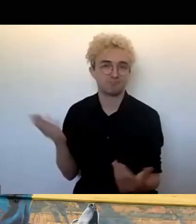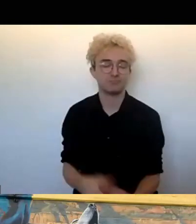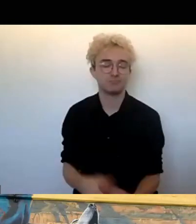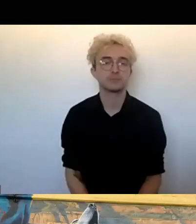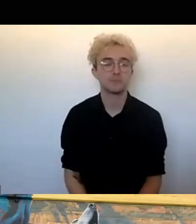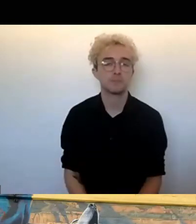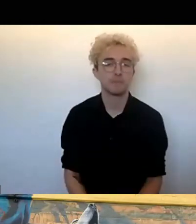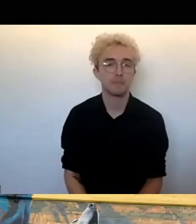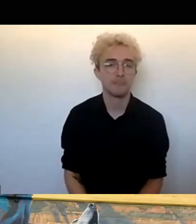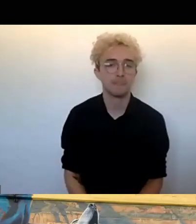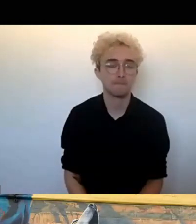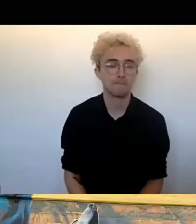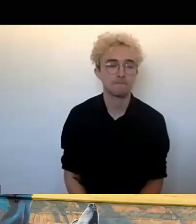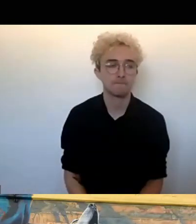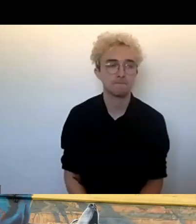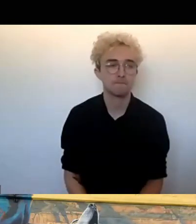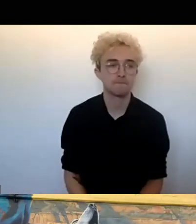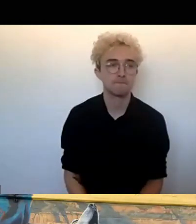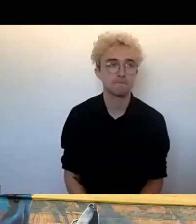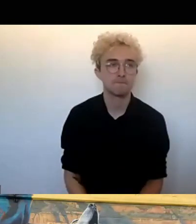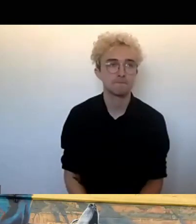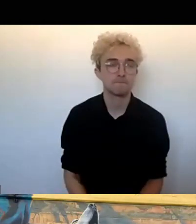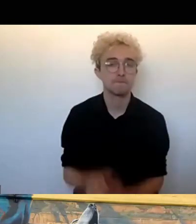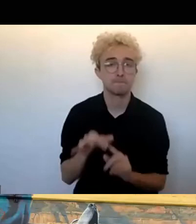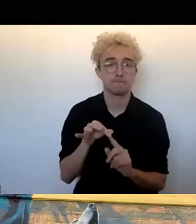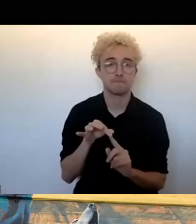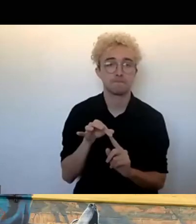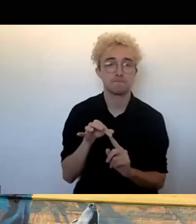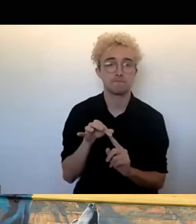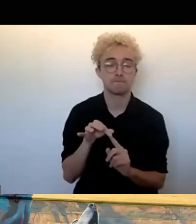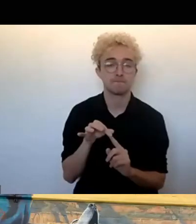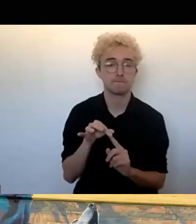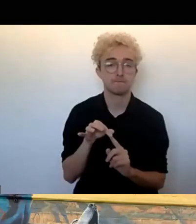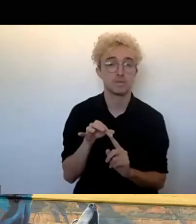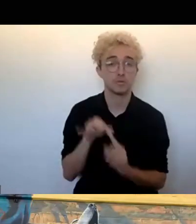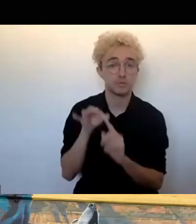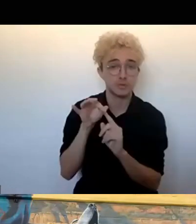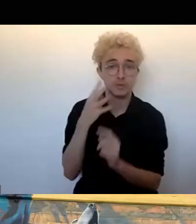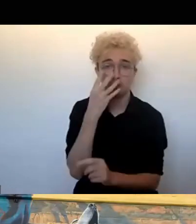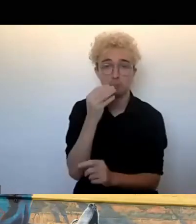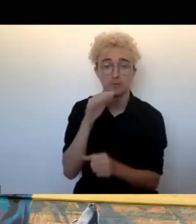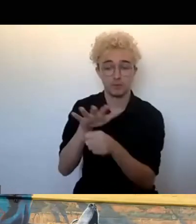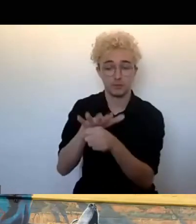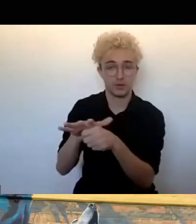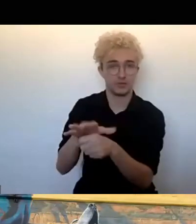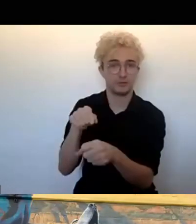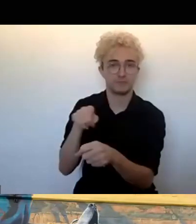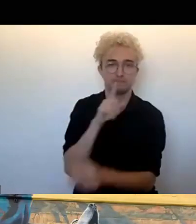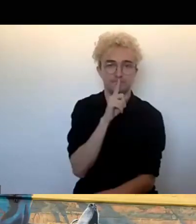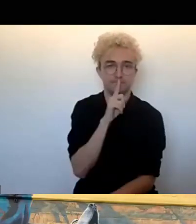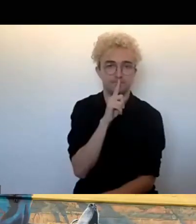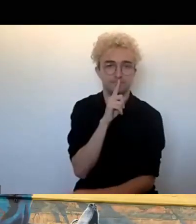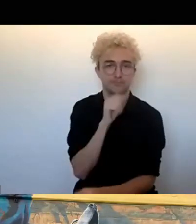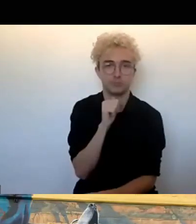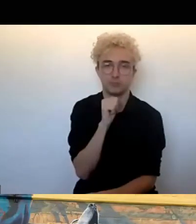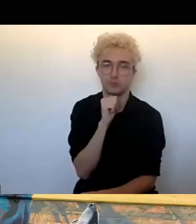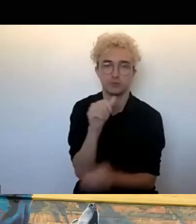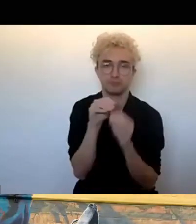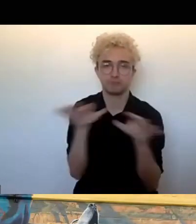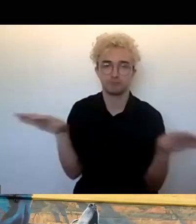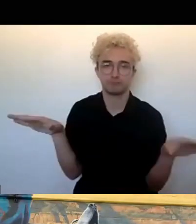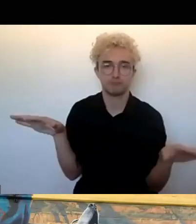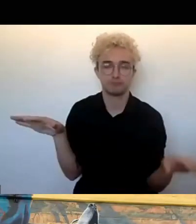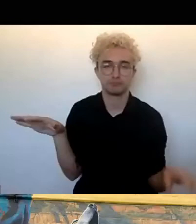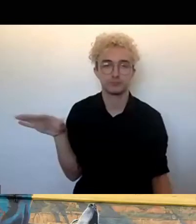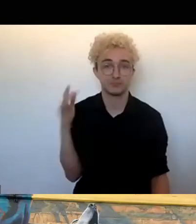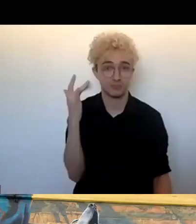Usually, we don't actually publicize wolf locations when we learn about them, because we want to do whatever we